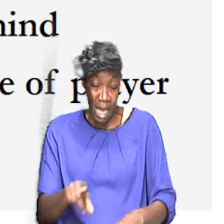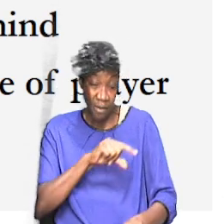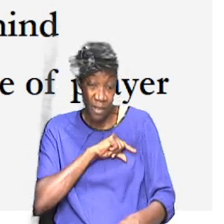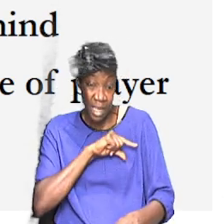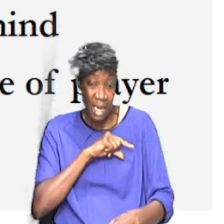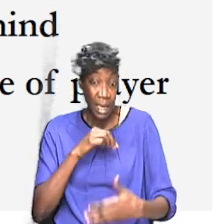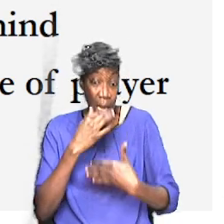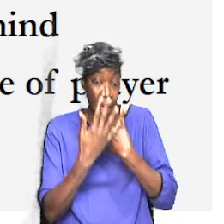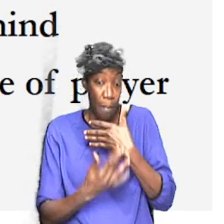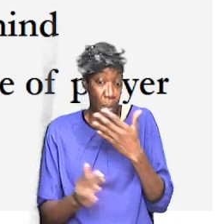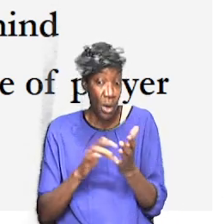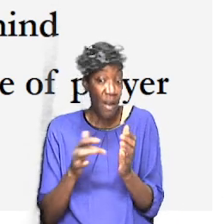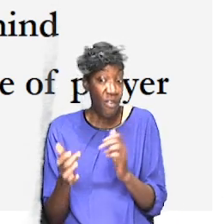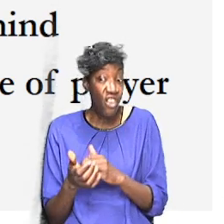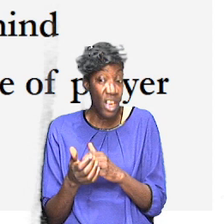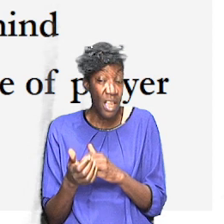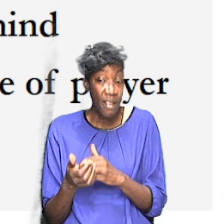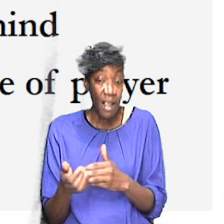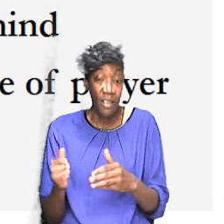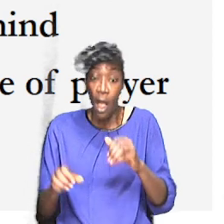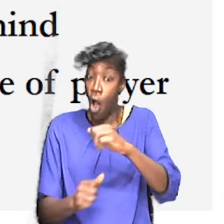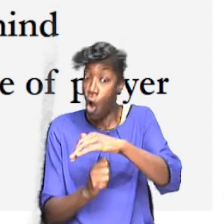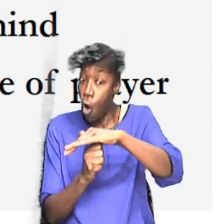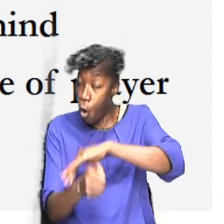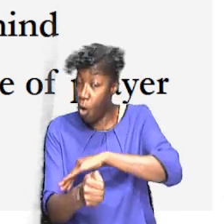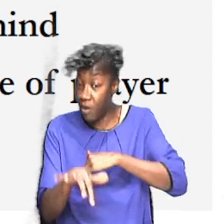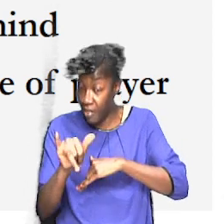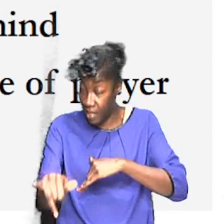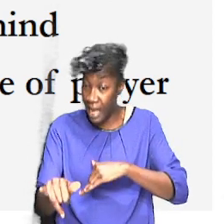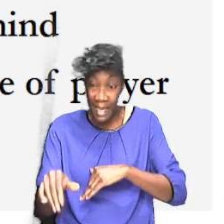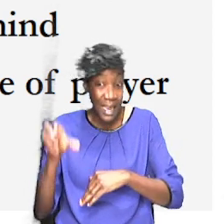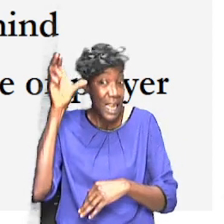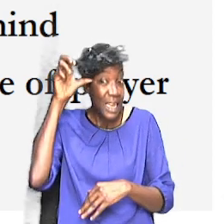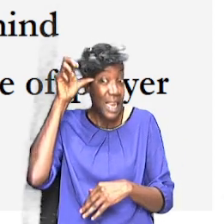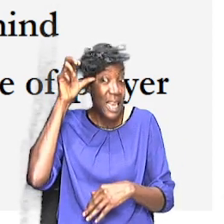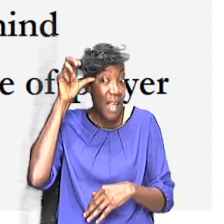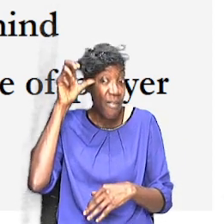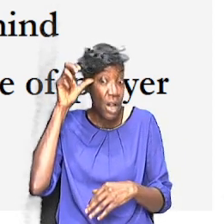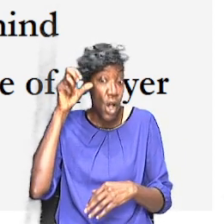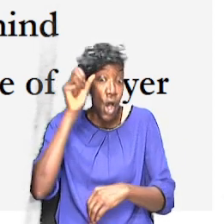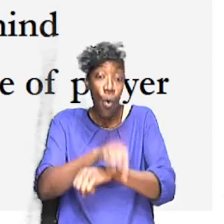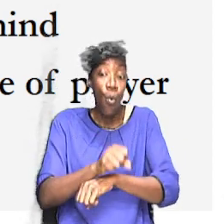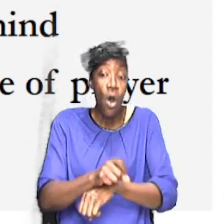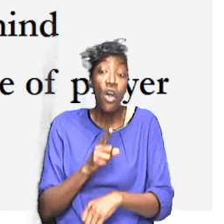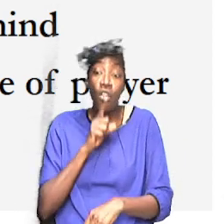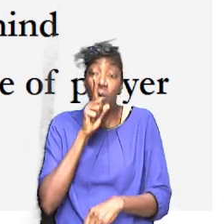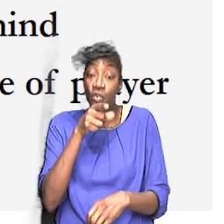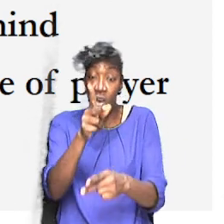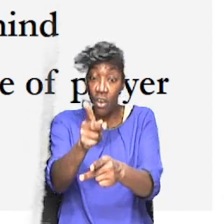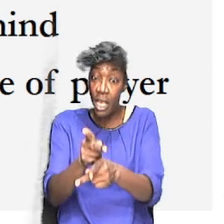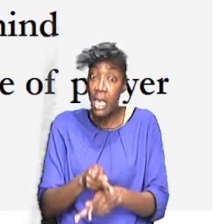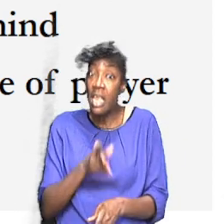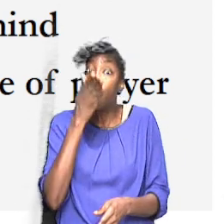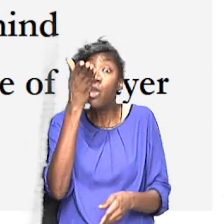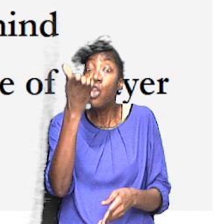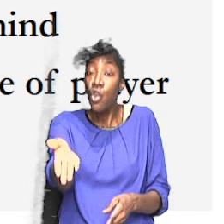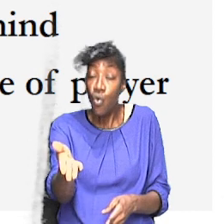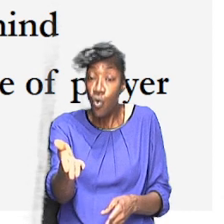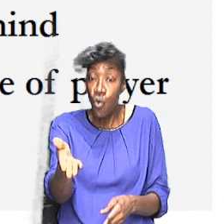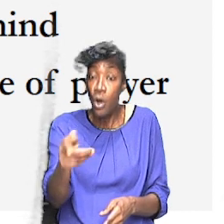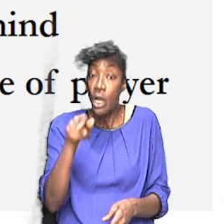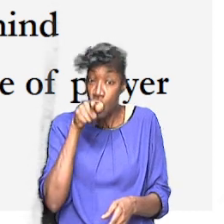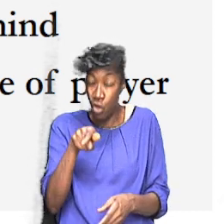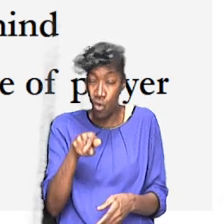has dealt with that issue, it's the devil's duty to ensure that he keeps you in that place. Because once you are